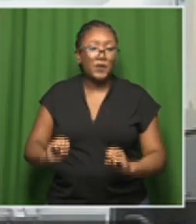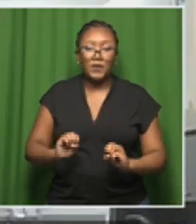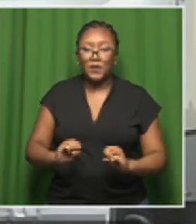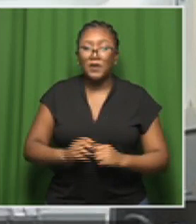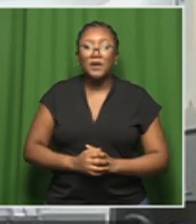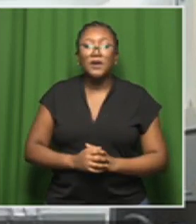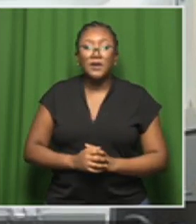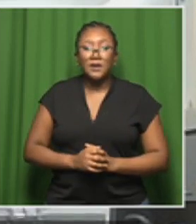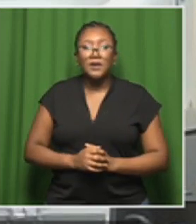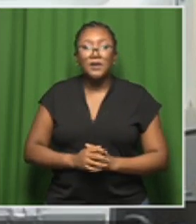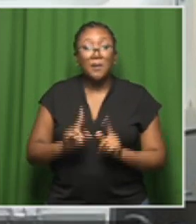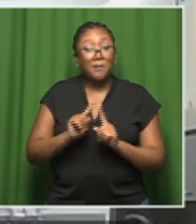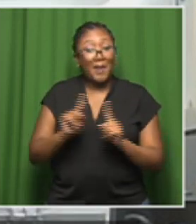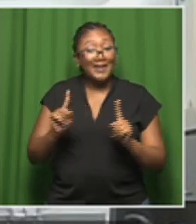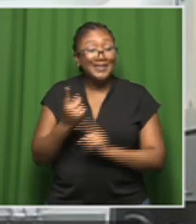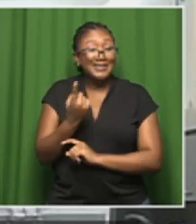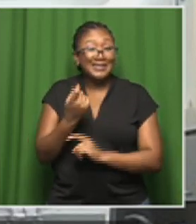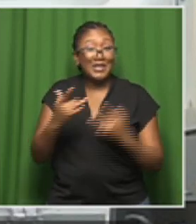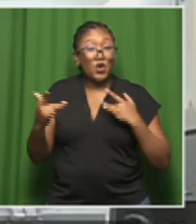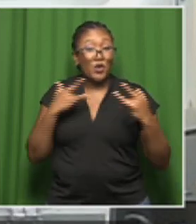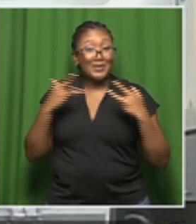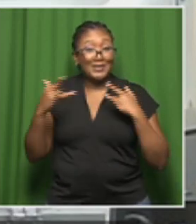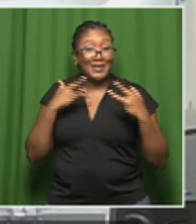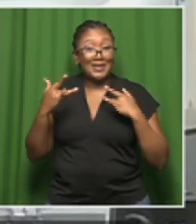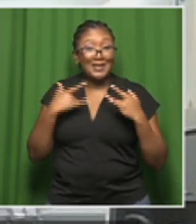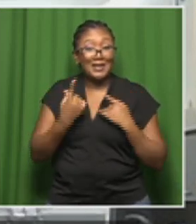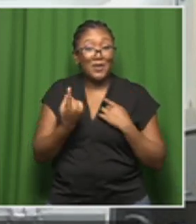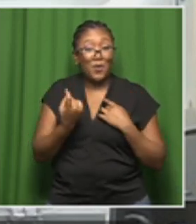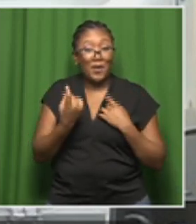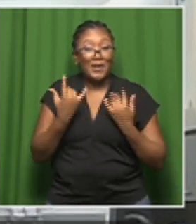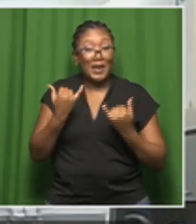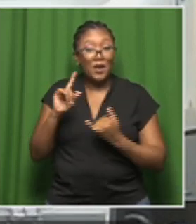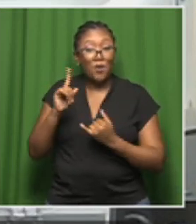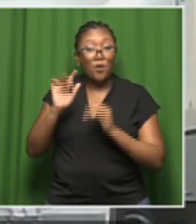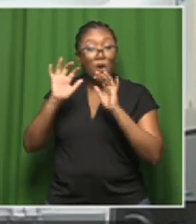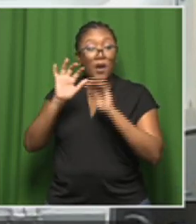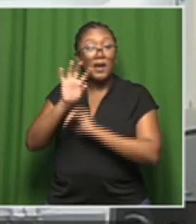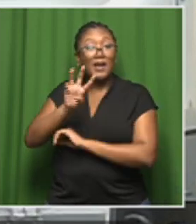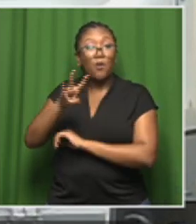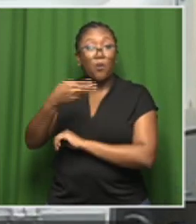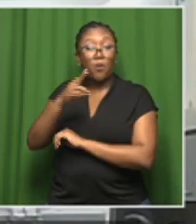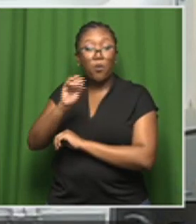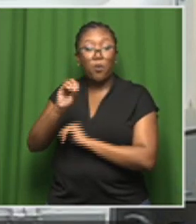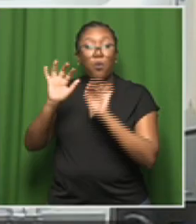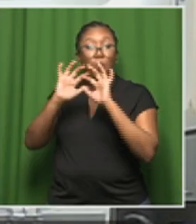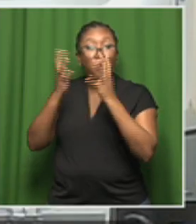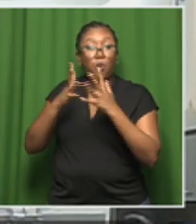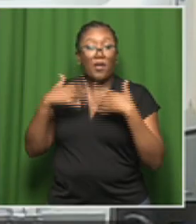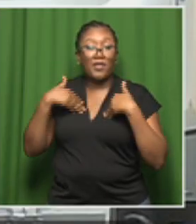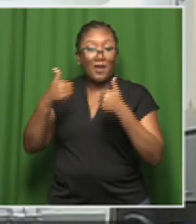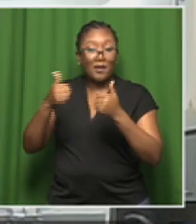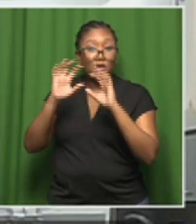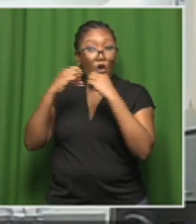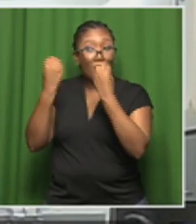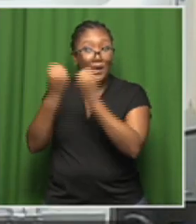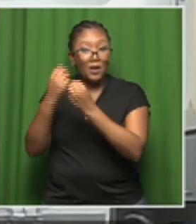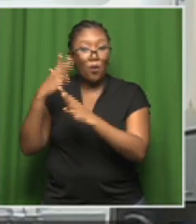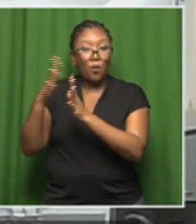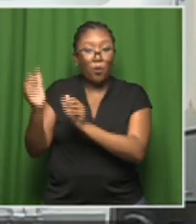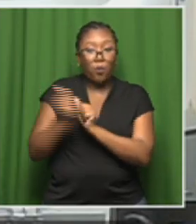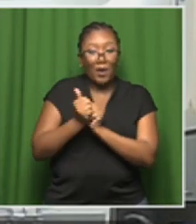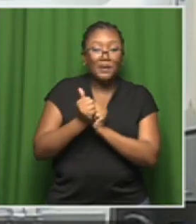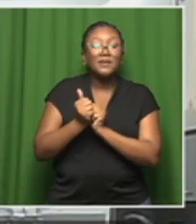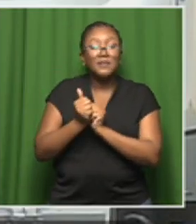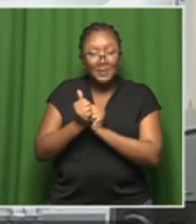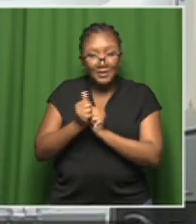infection. The only concern, and the reason why the World Health Organization is joining rubella with the fight